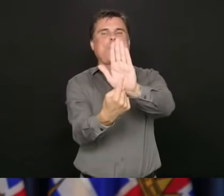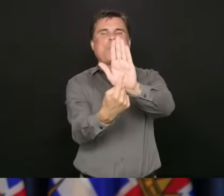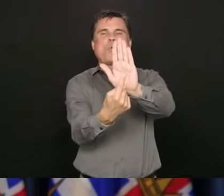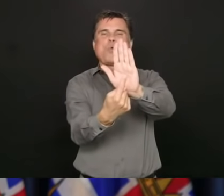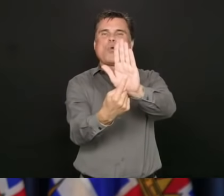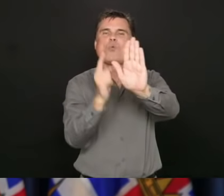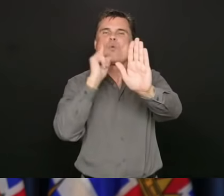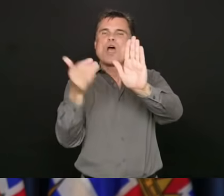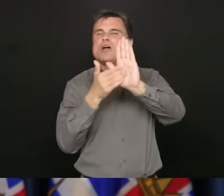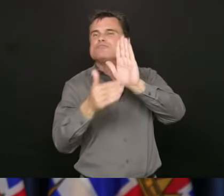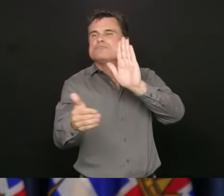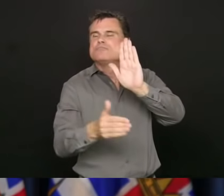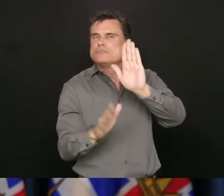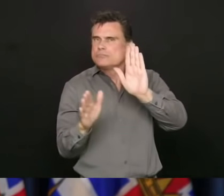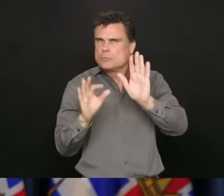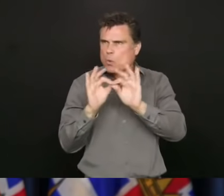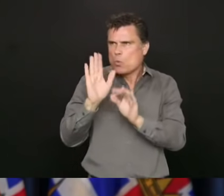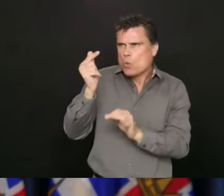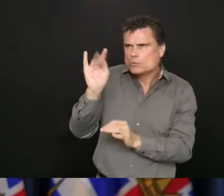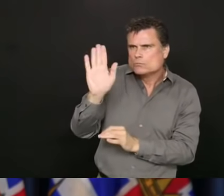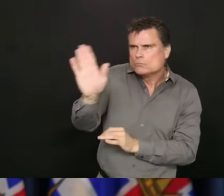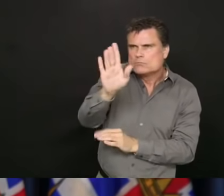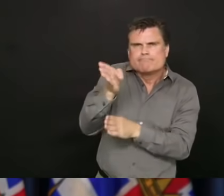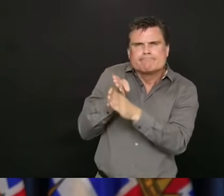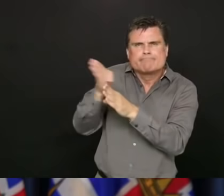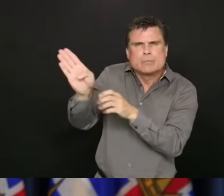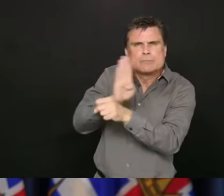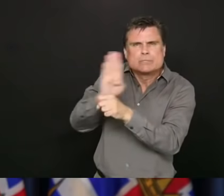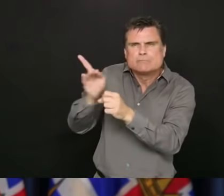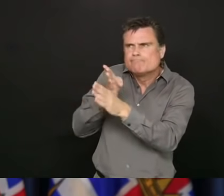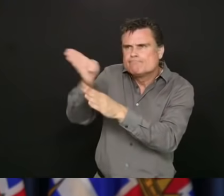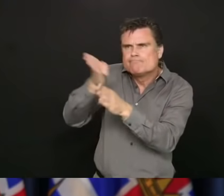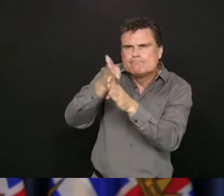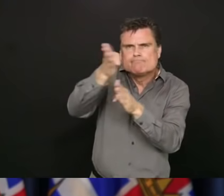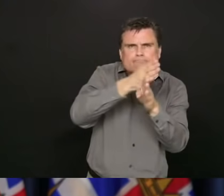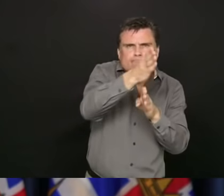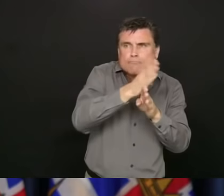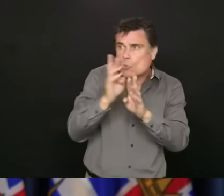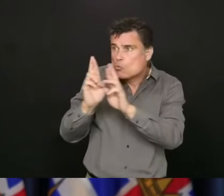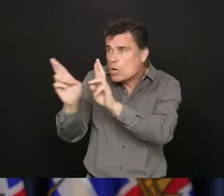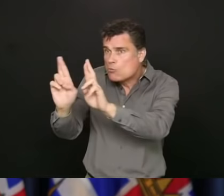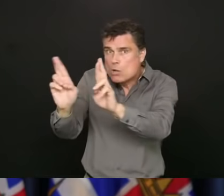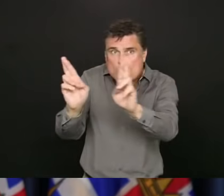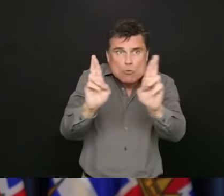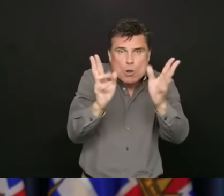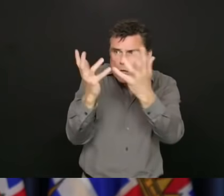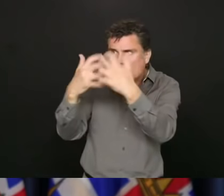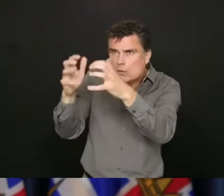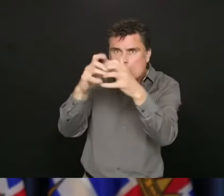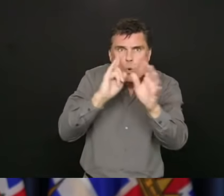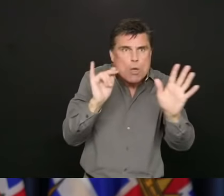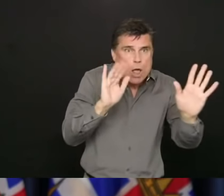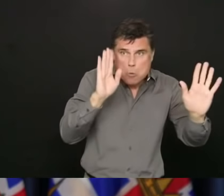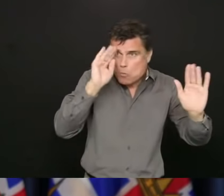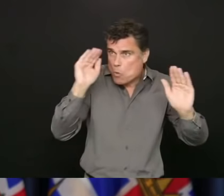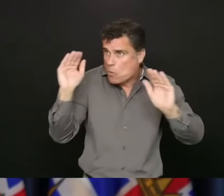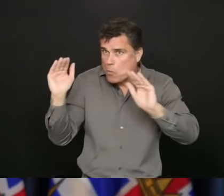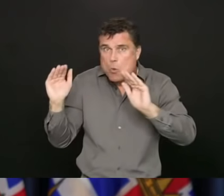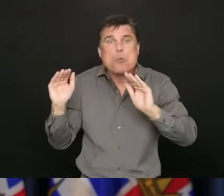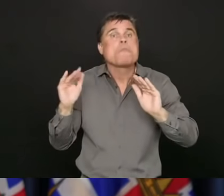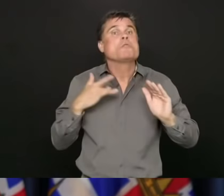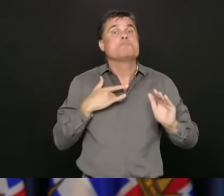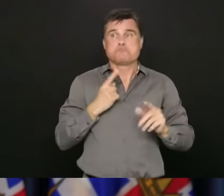comes, next week we'll be announcing the plan and we'll go from there. But for now, I want people to adhere to the guidelines